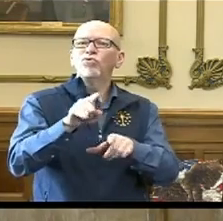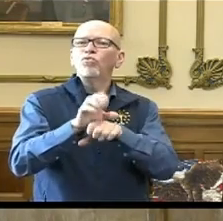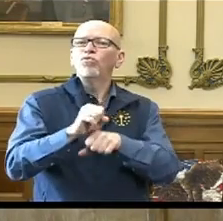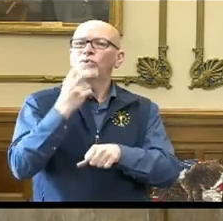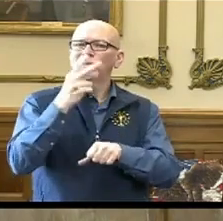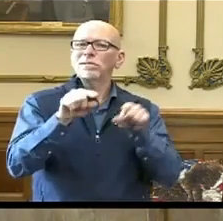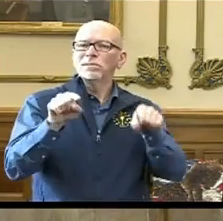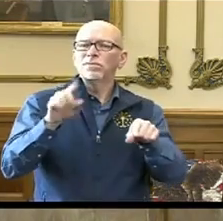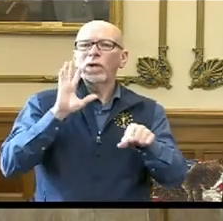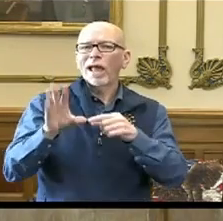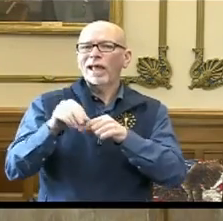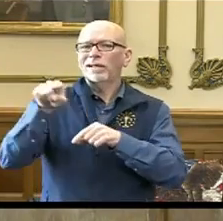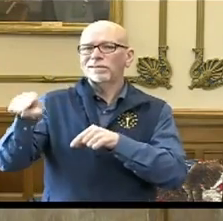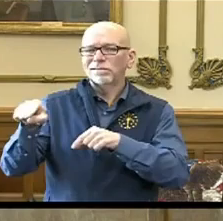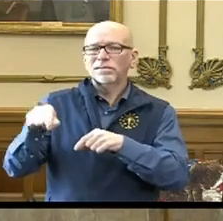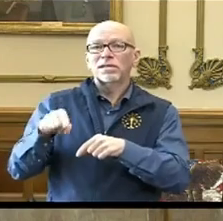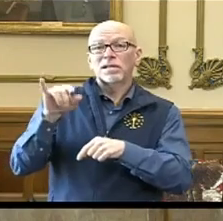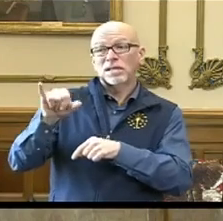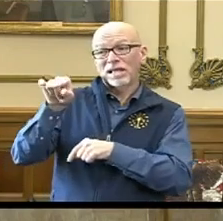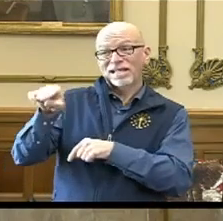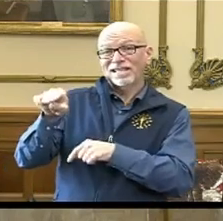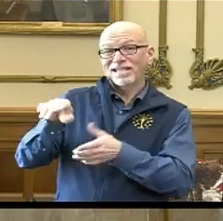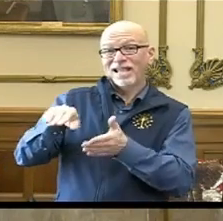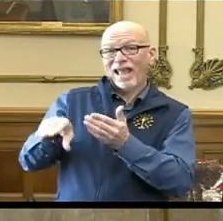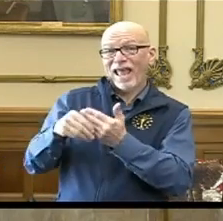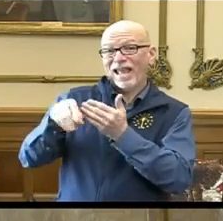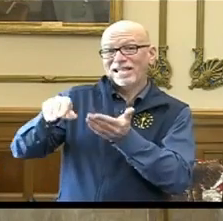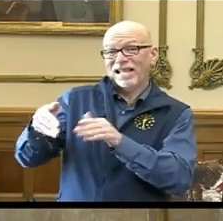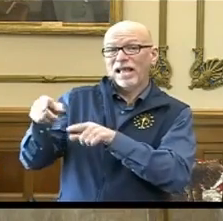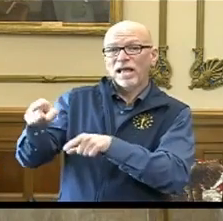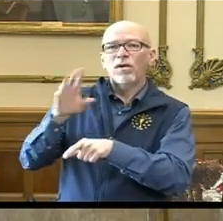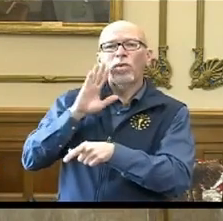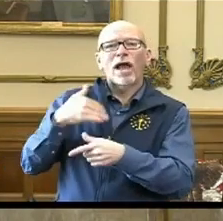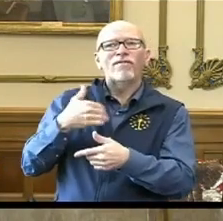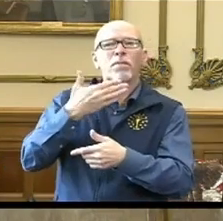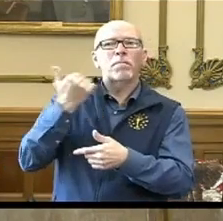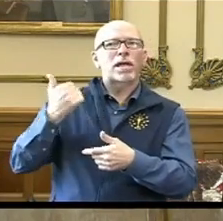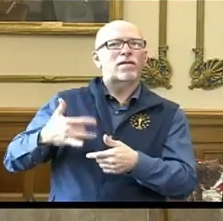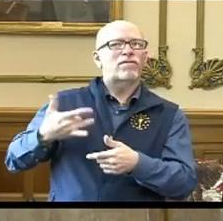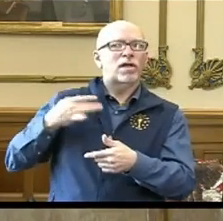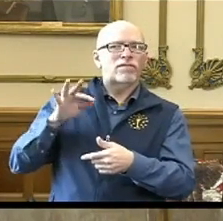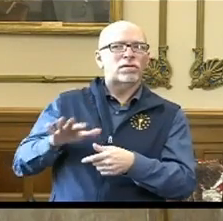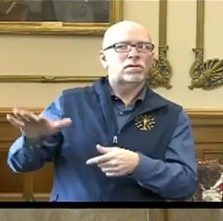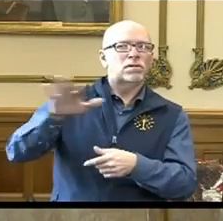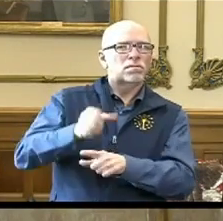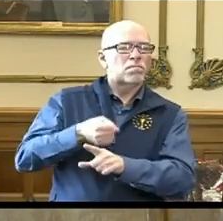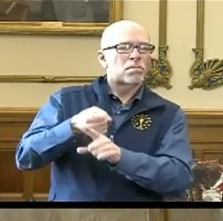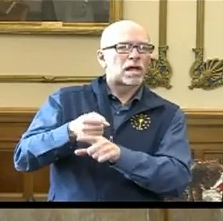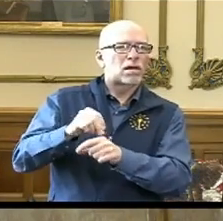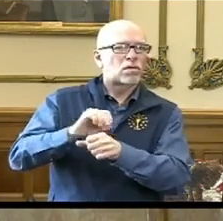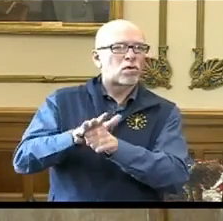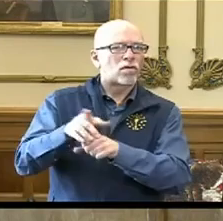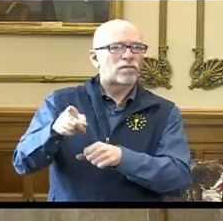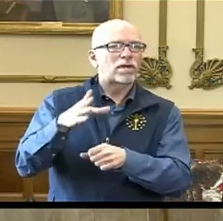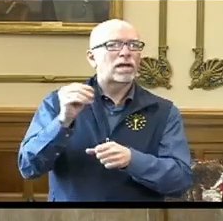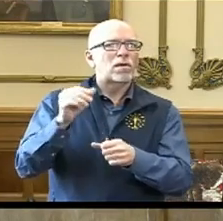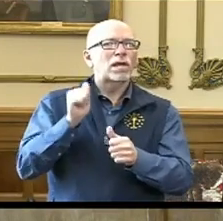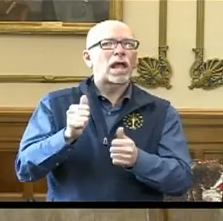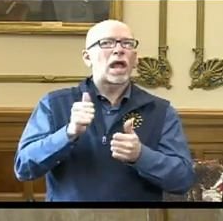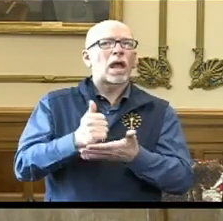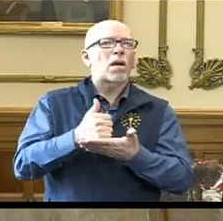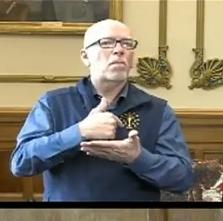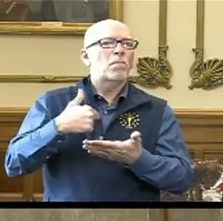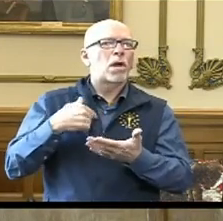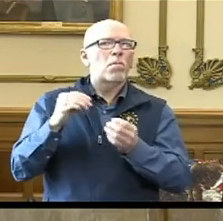seeing. Adding these deaths gives us a better sense of the impact of COVID-19 and positions us to also